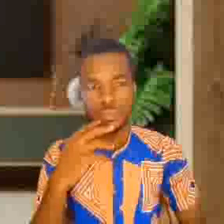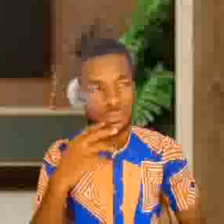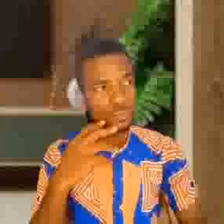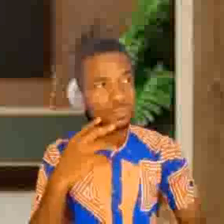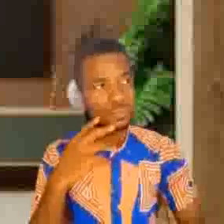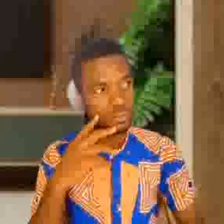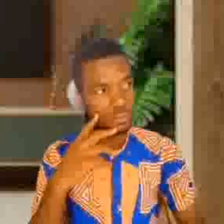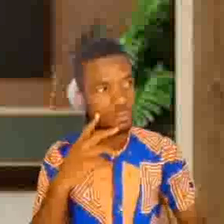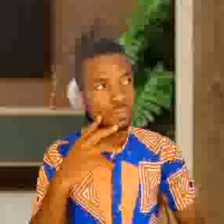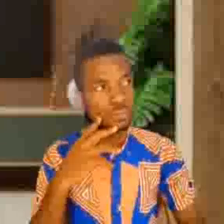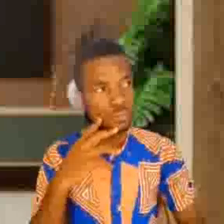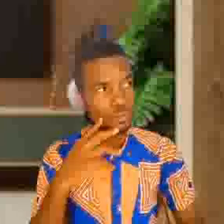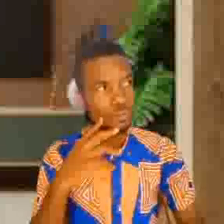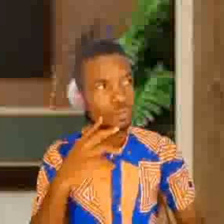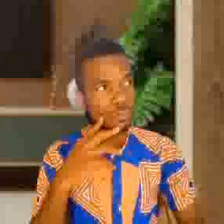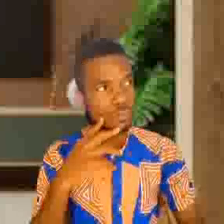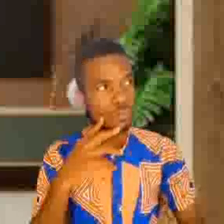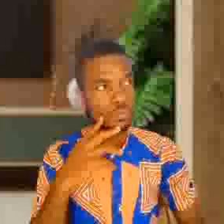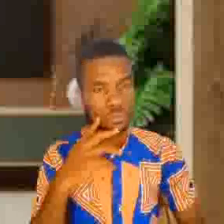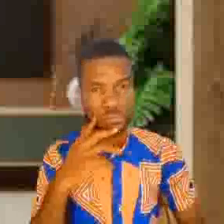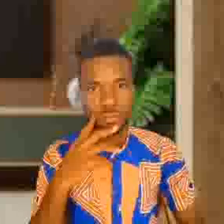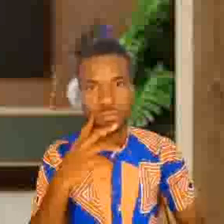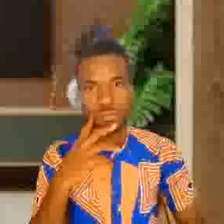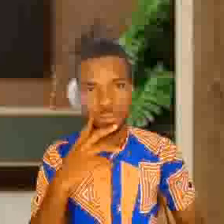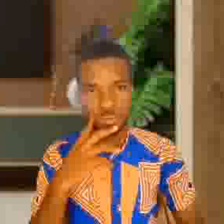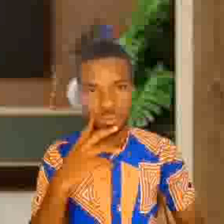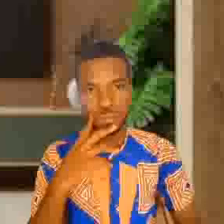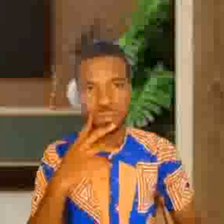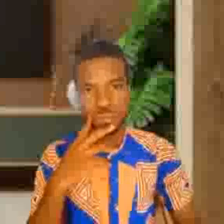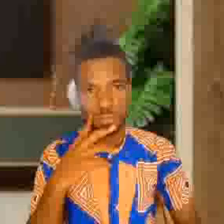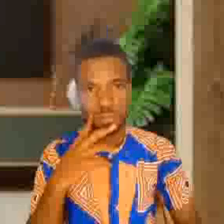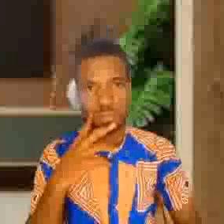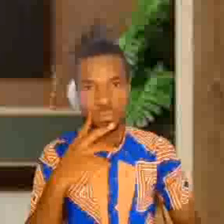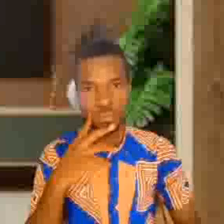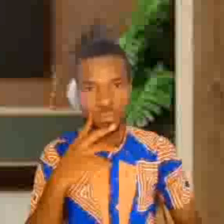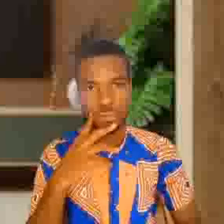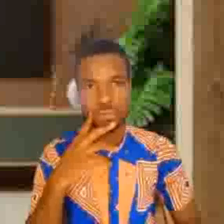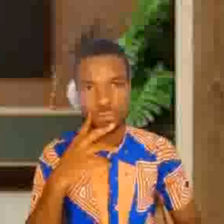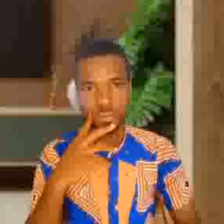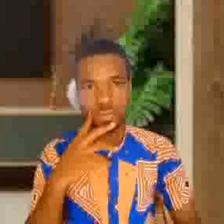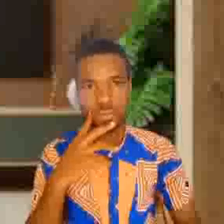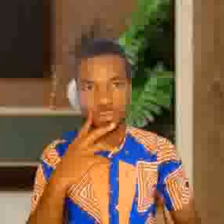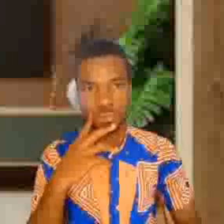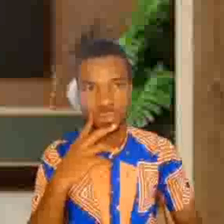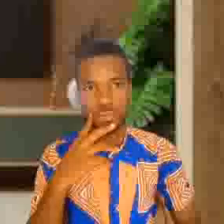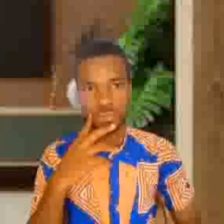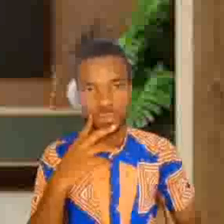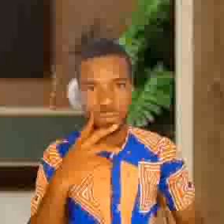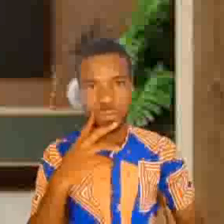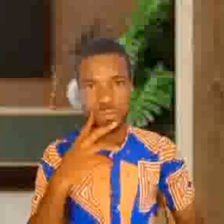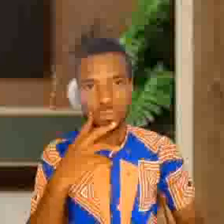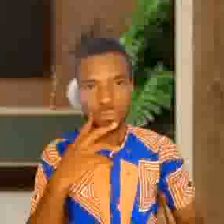to you from the professional perspective. We looked at the model was perfect. It was seamless. The buffers were correct.